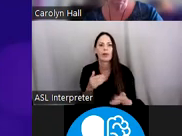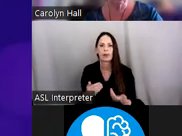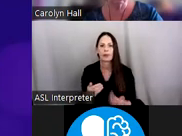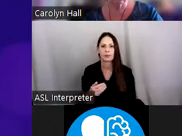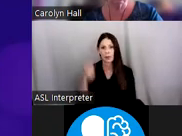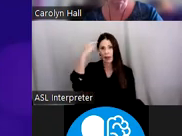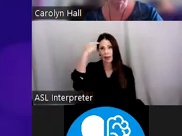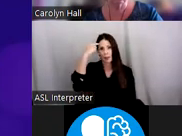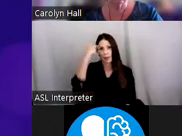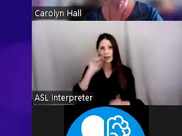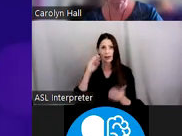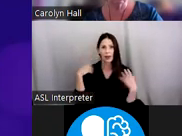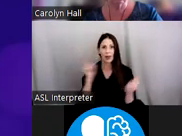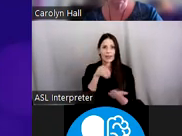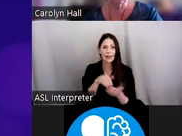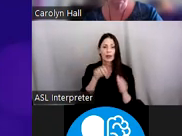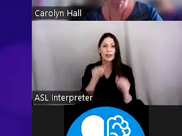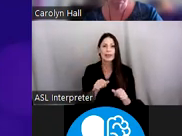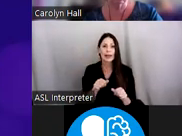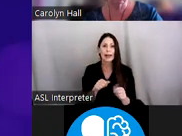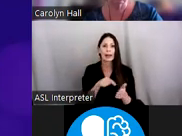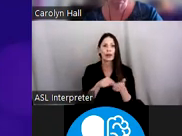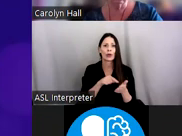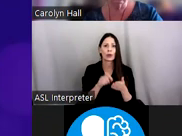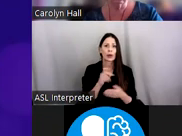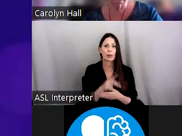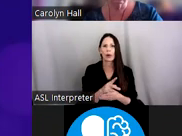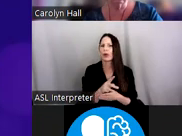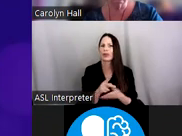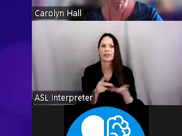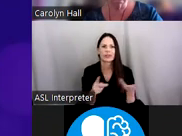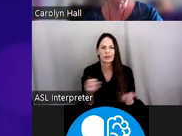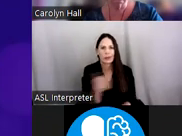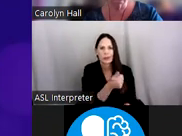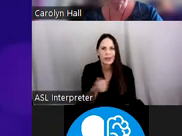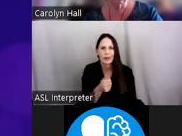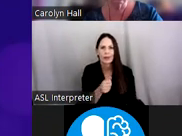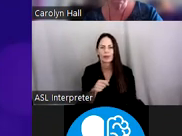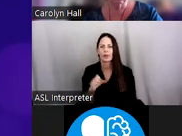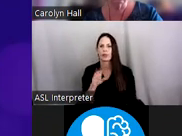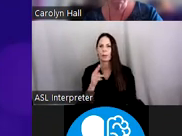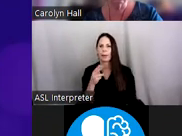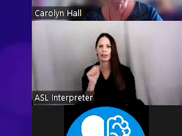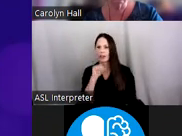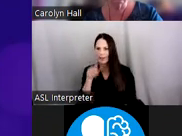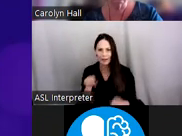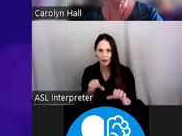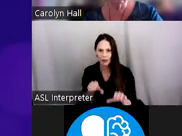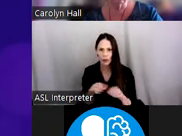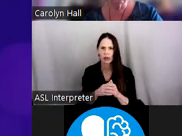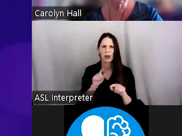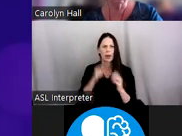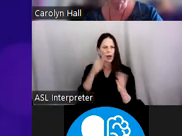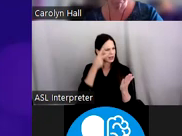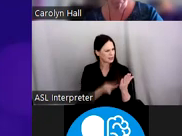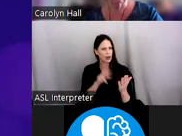costs themselves, so that the BHA doesn't have to do it. And I saw that I read in the newsletter, in